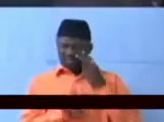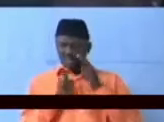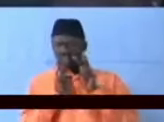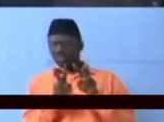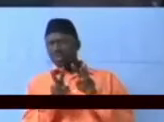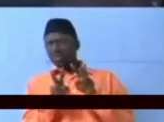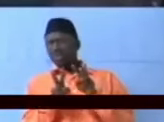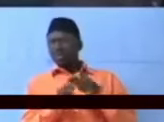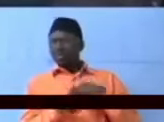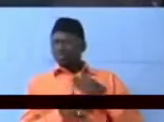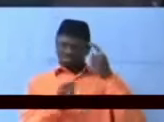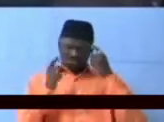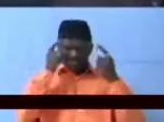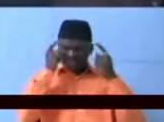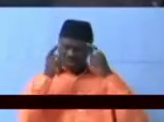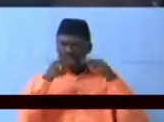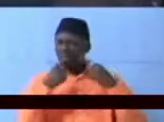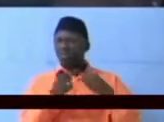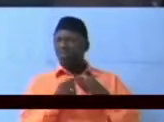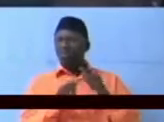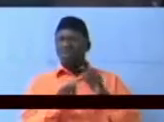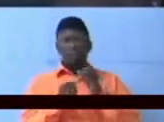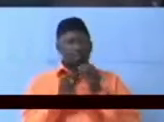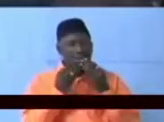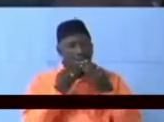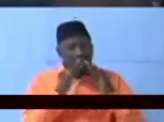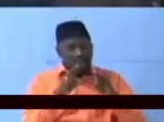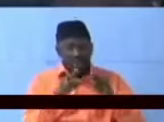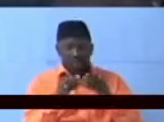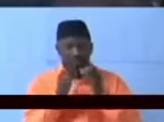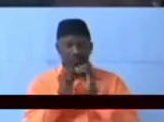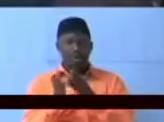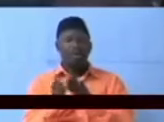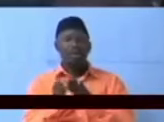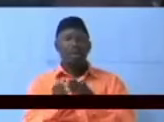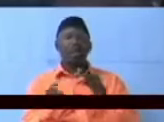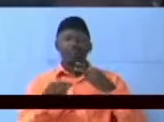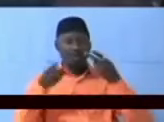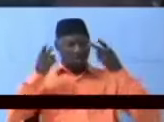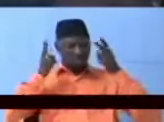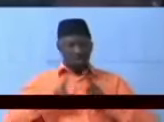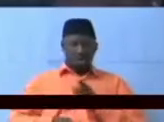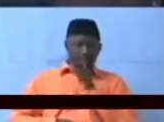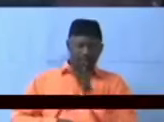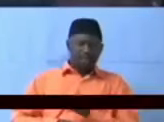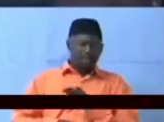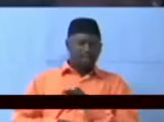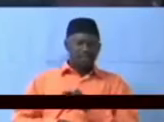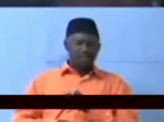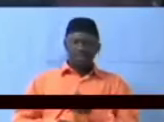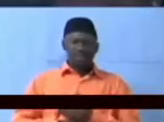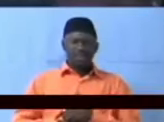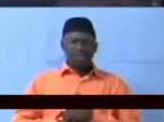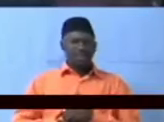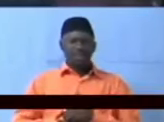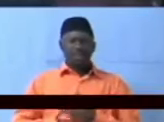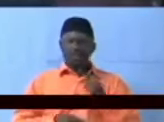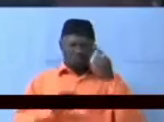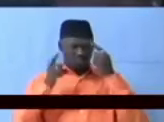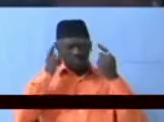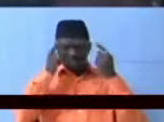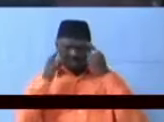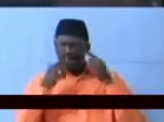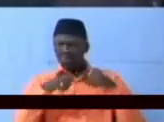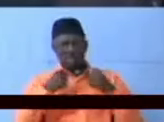dogal bata xel bo même lawyer bi sax mom jaxlé won na wali bata xel bobu and so I said to them no